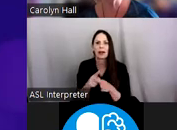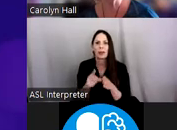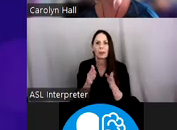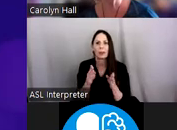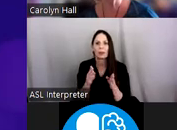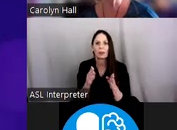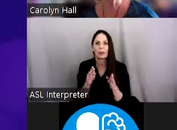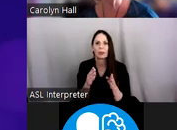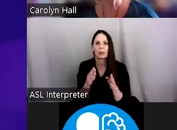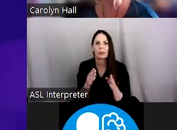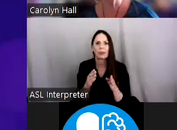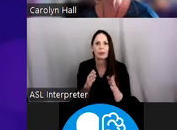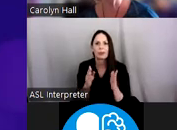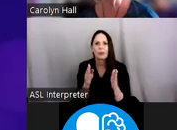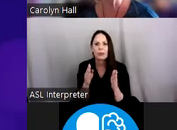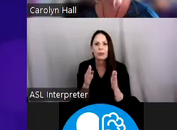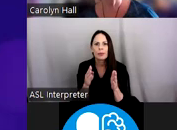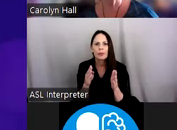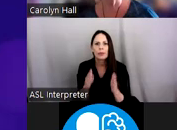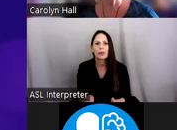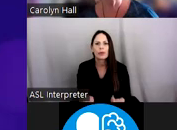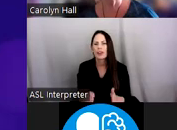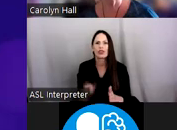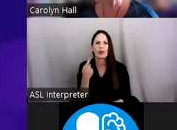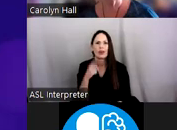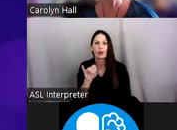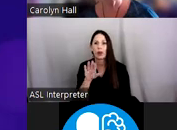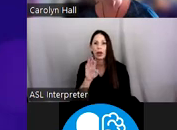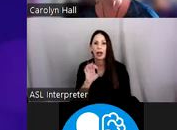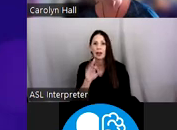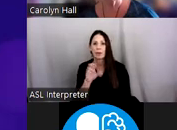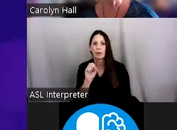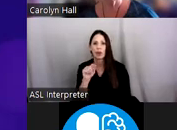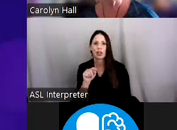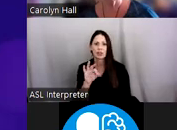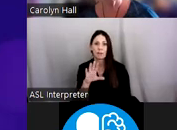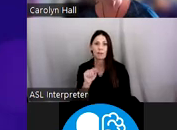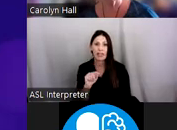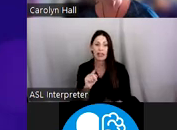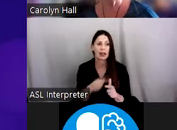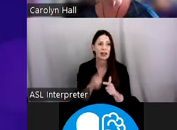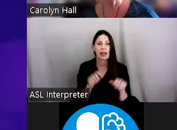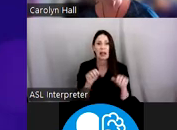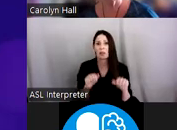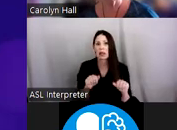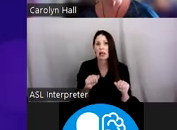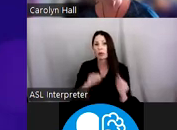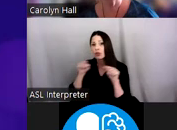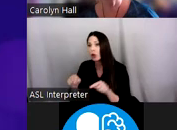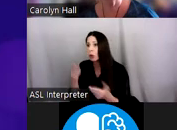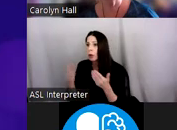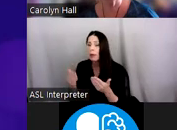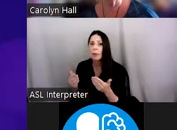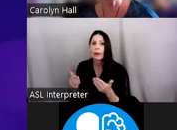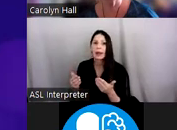ice frost feet like during winter or something. Mhm. And then being able to like go over and possibly get housed in like